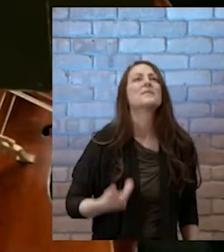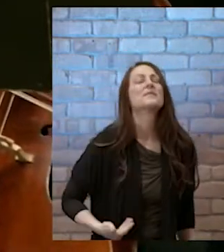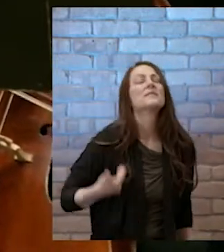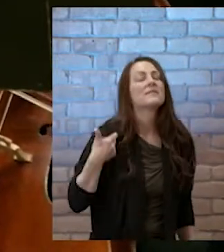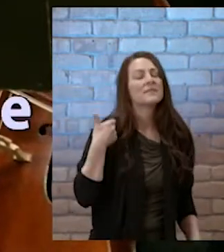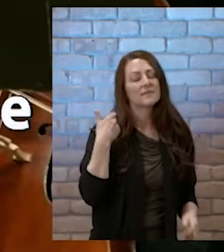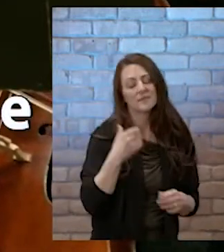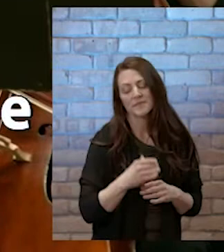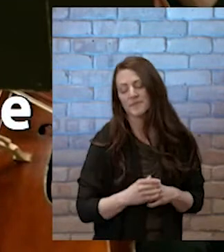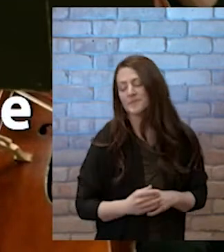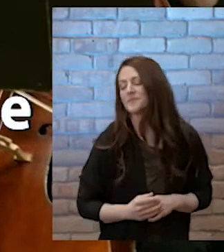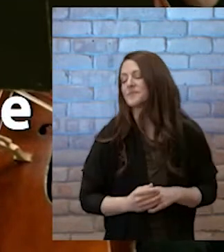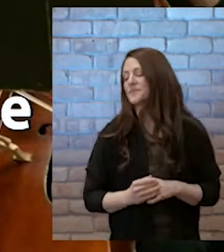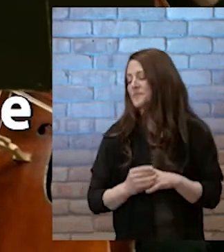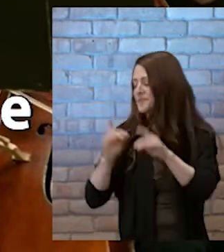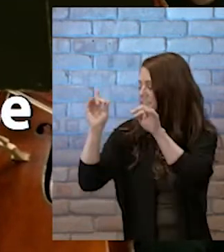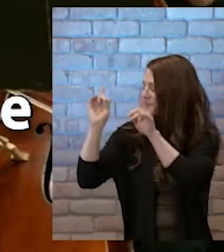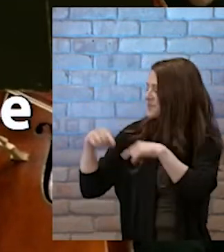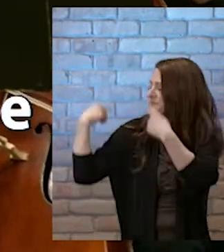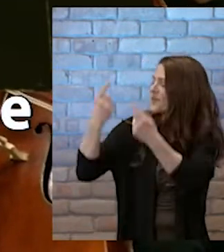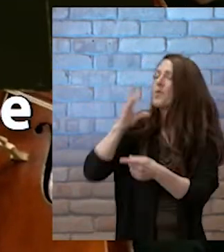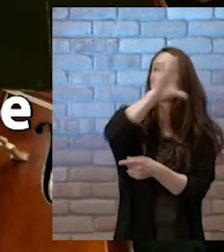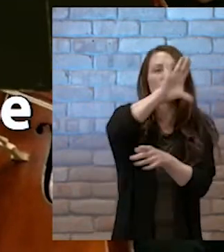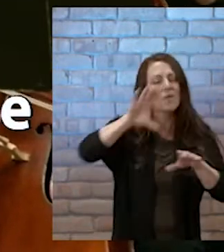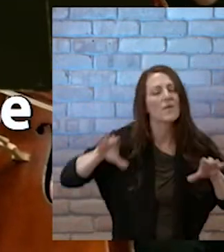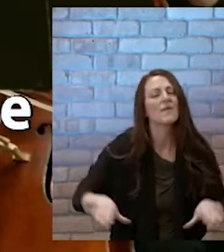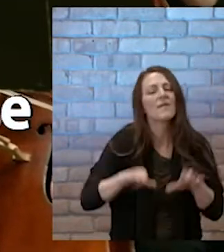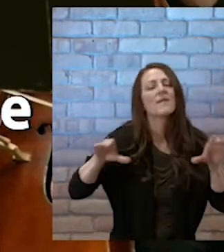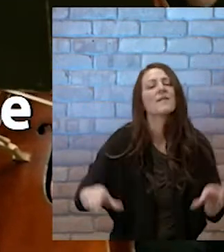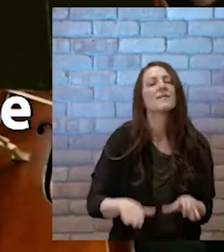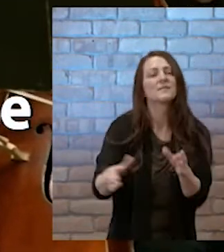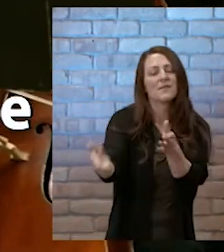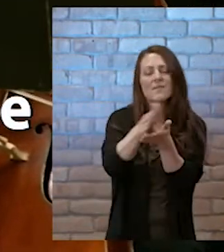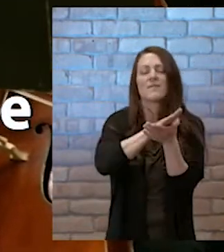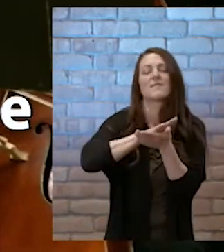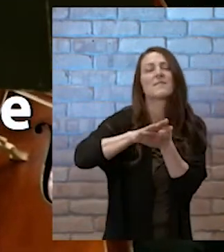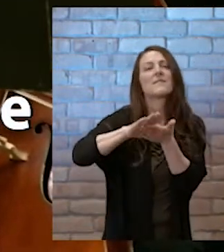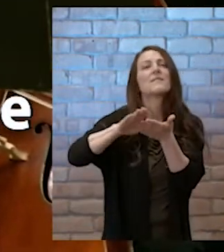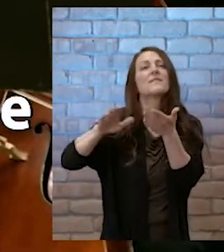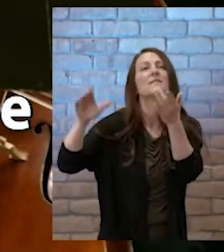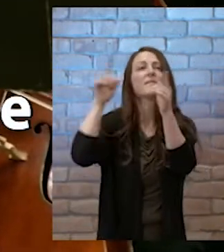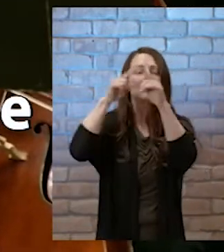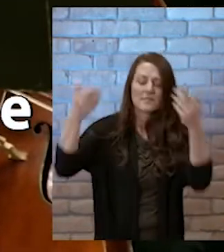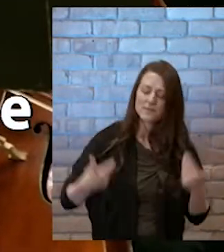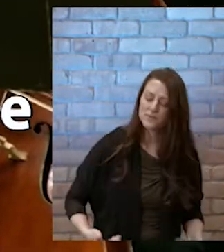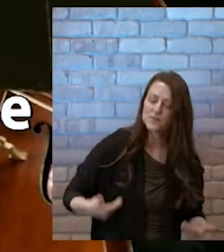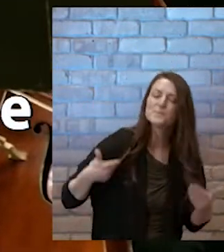And you have been so, so good.